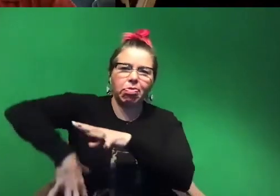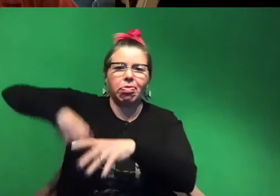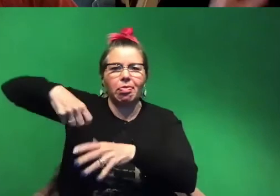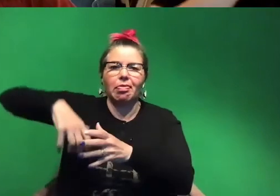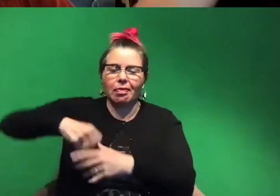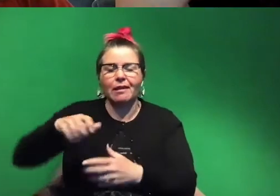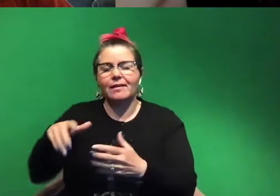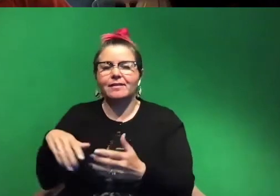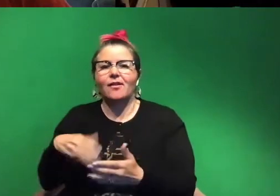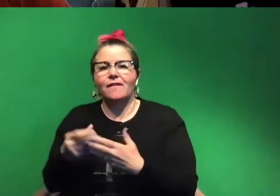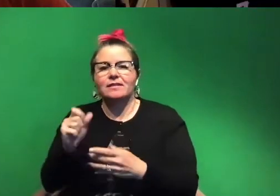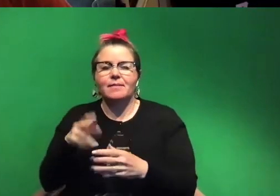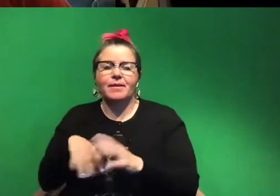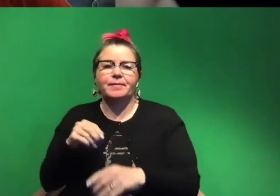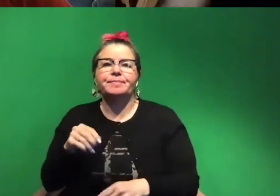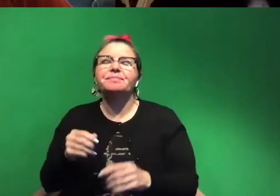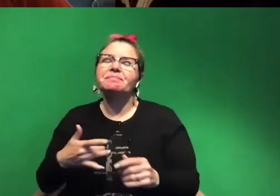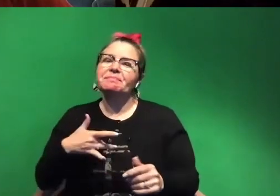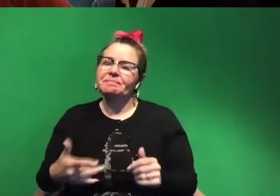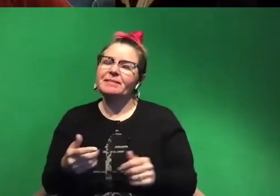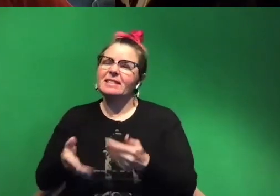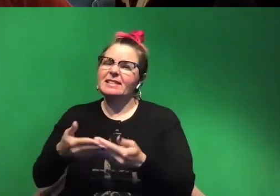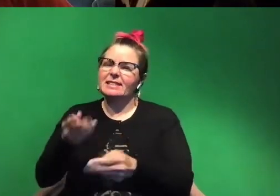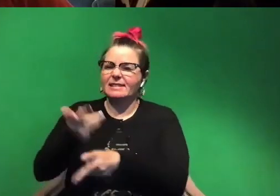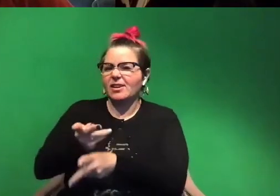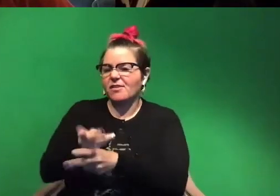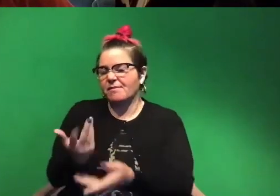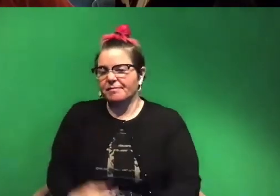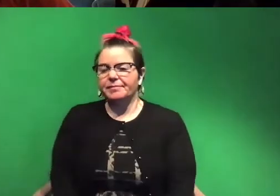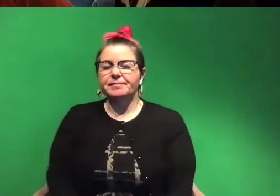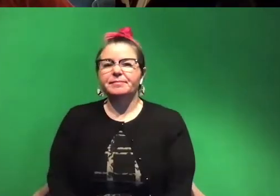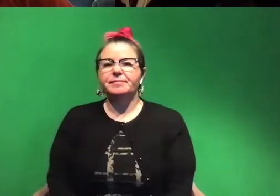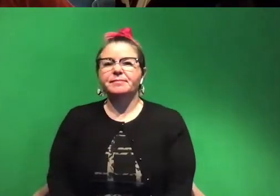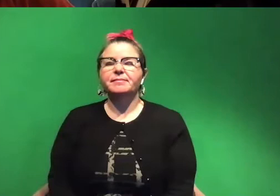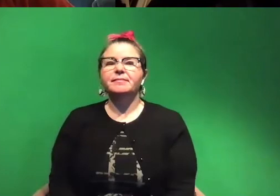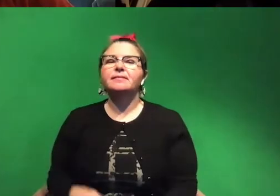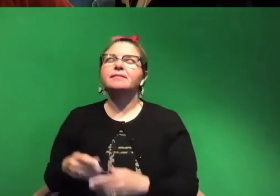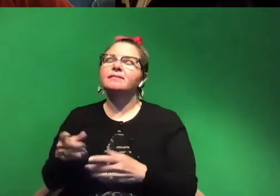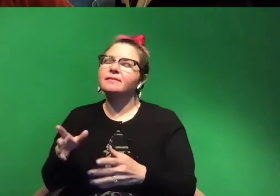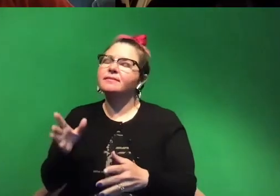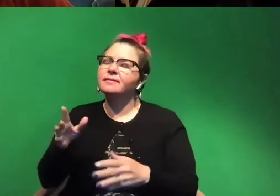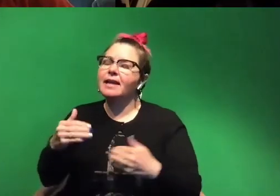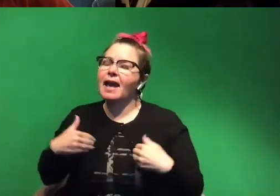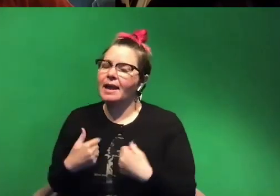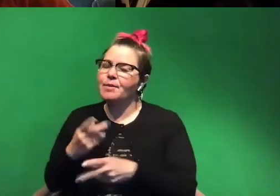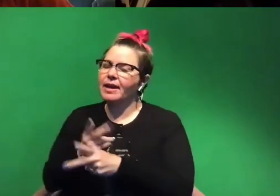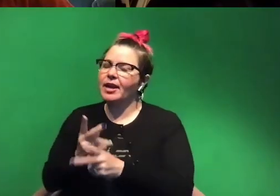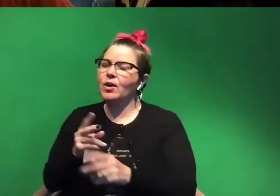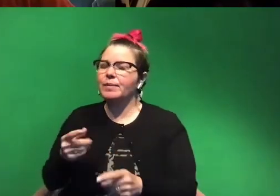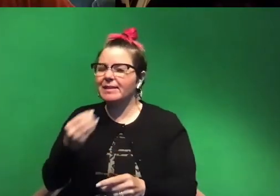out. But for the most part, they're pretty easy to take care of on the animal care side of things. They eat maybe once a